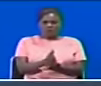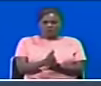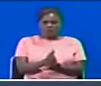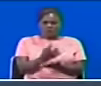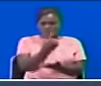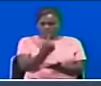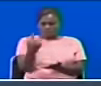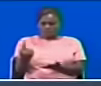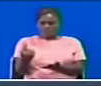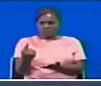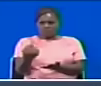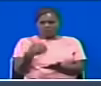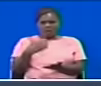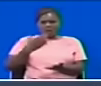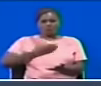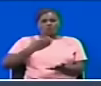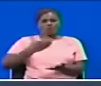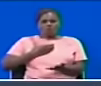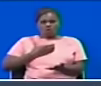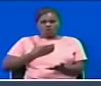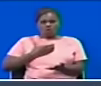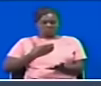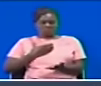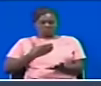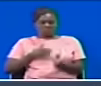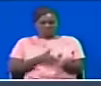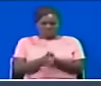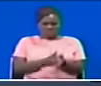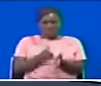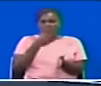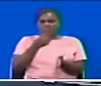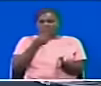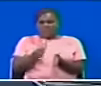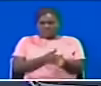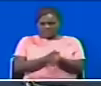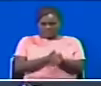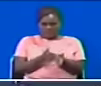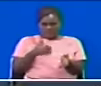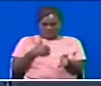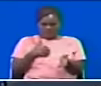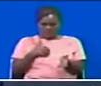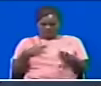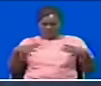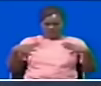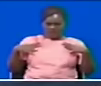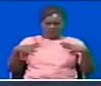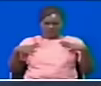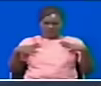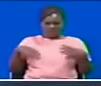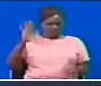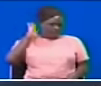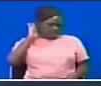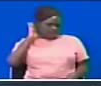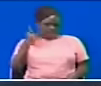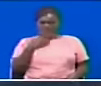each one has their own ego. Men in politics are very interesting. They have an ego where, and that's why you'll hear one